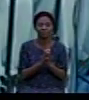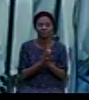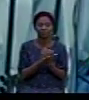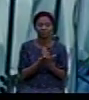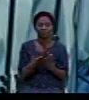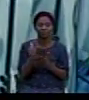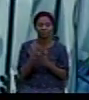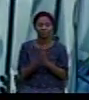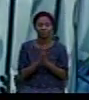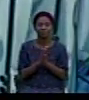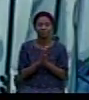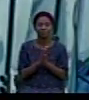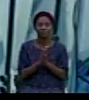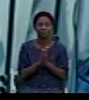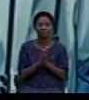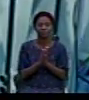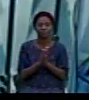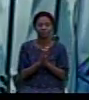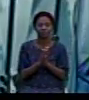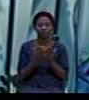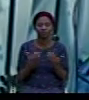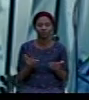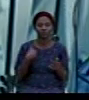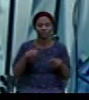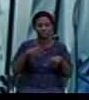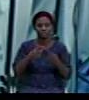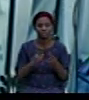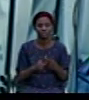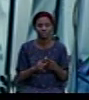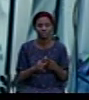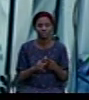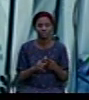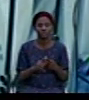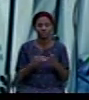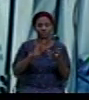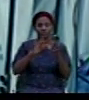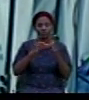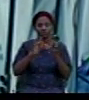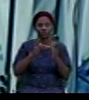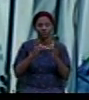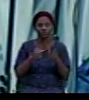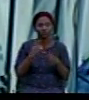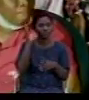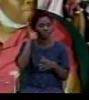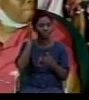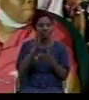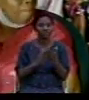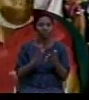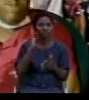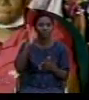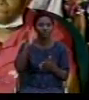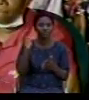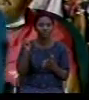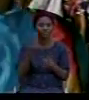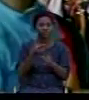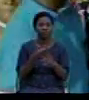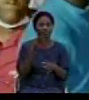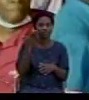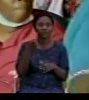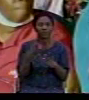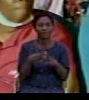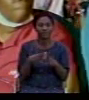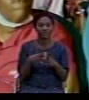Now we go to social media and hear some testimonies from there. Great things